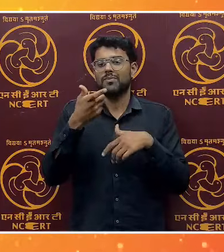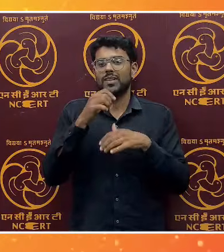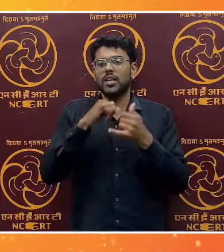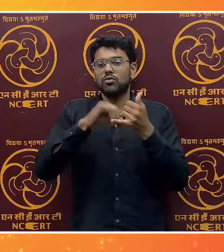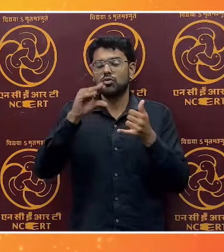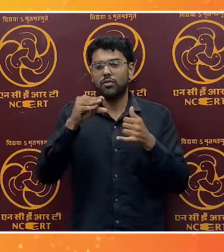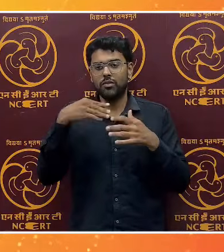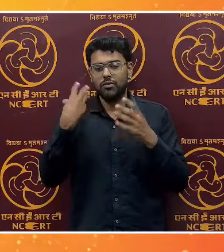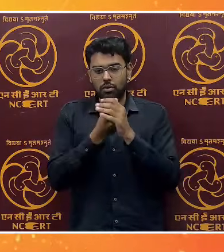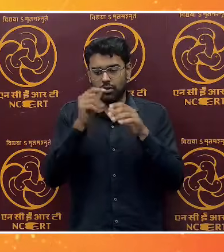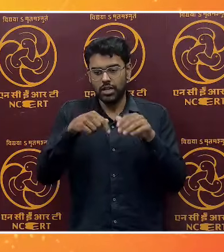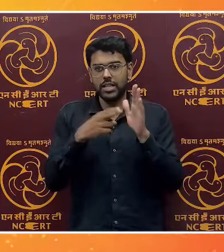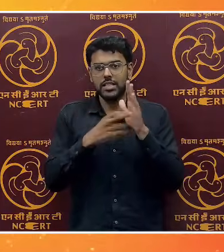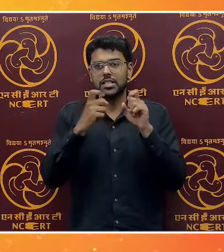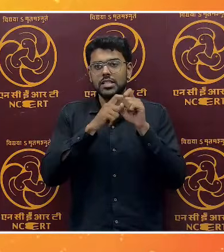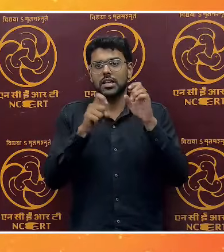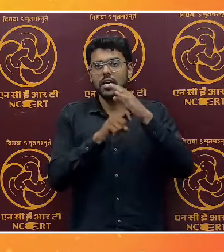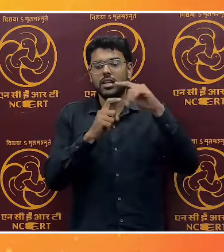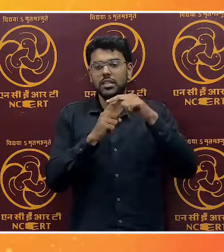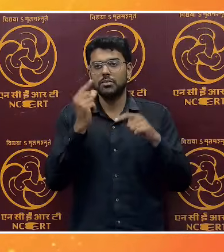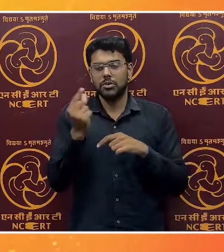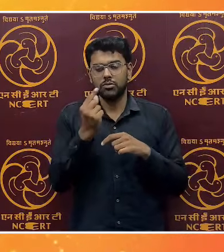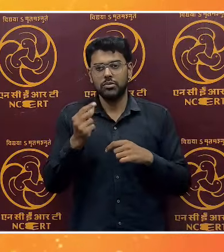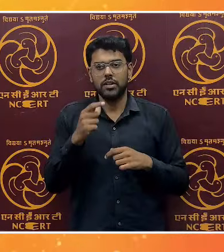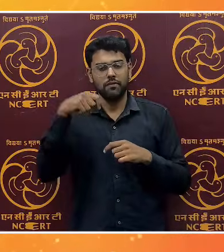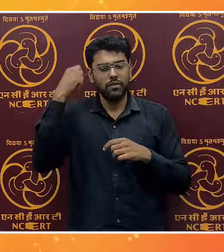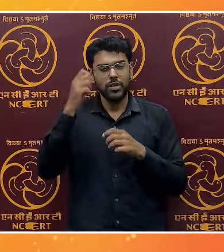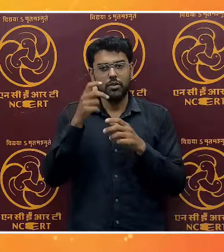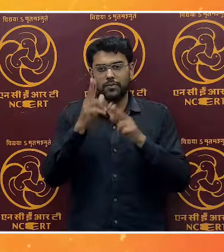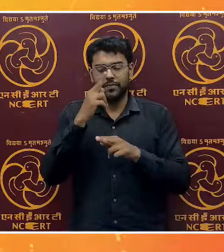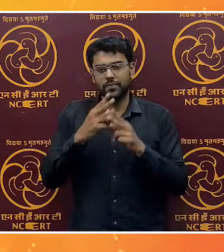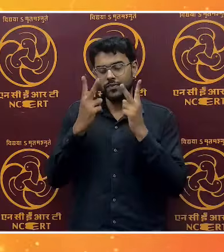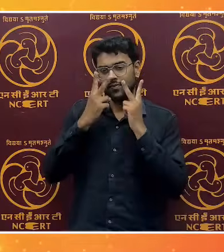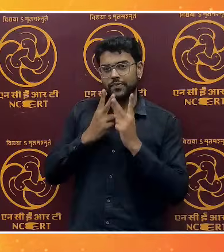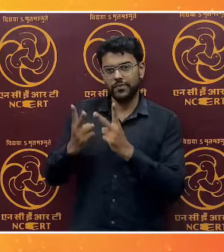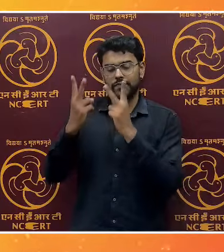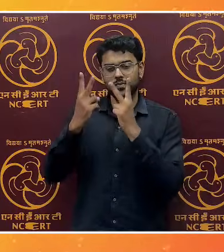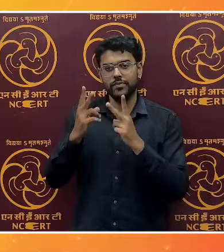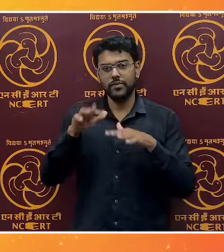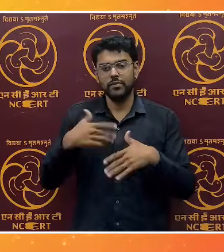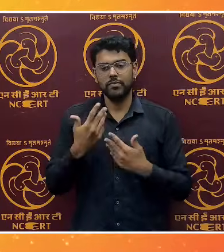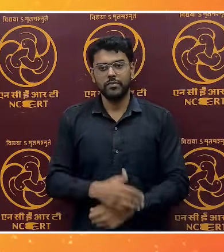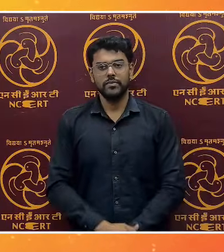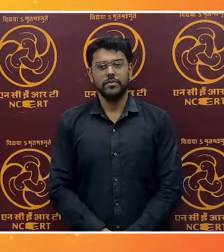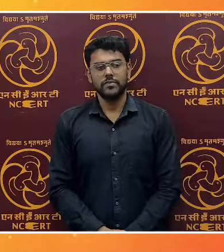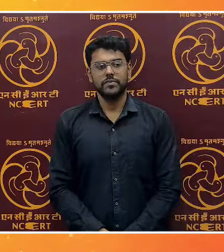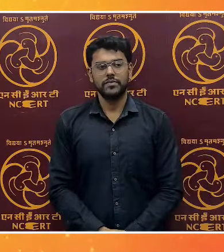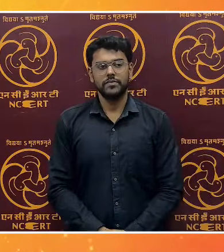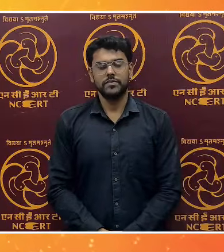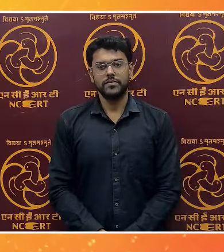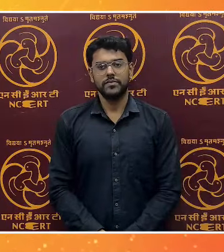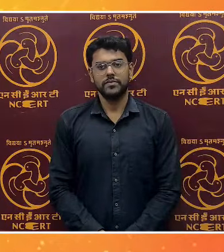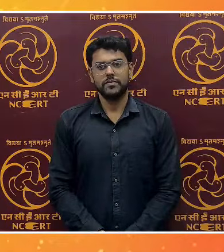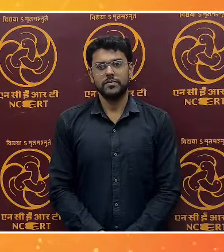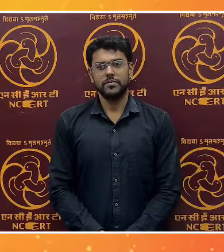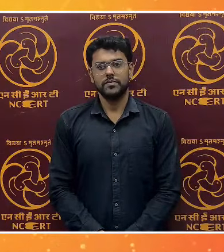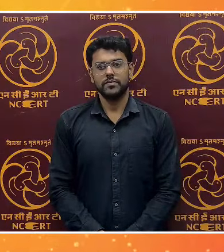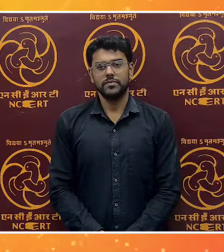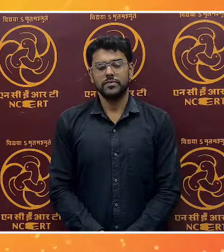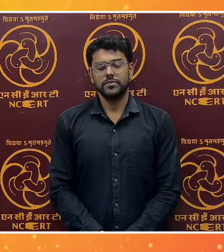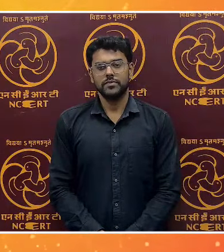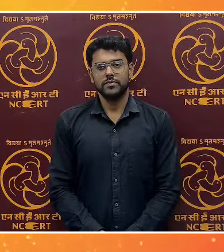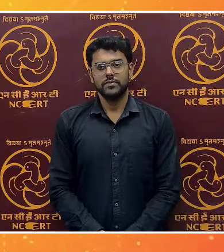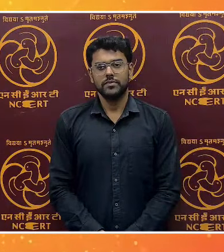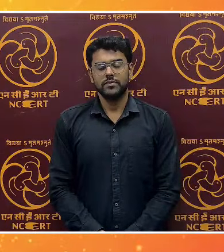here in the NCERT for editing the videos. Sure. Yeah. So you're shot in chroma, and now let's see how we can edit it. Yeah. Okay, great.